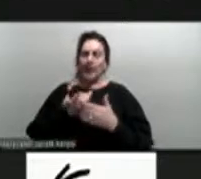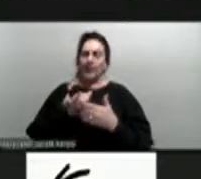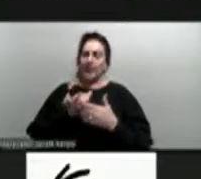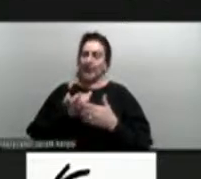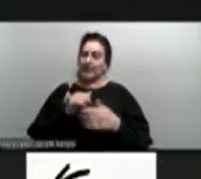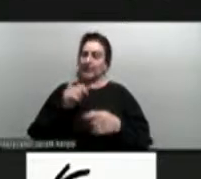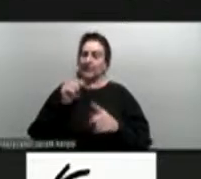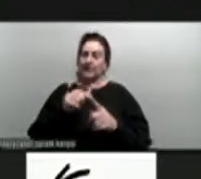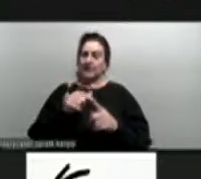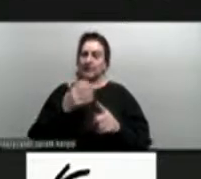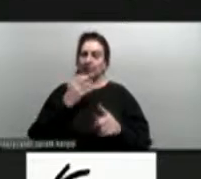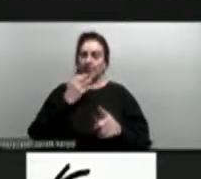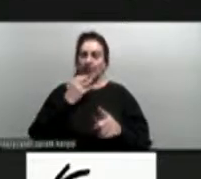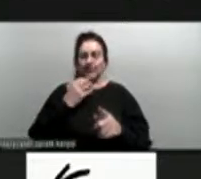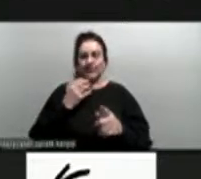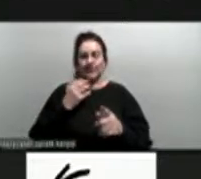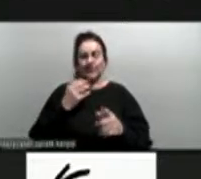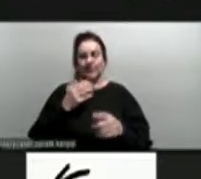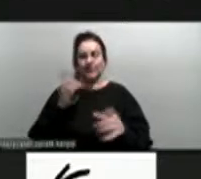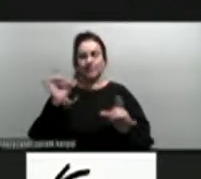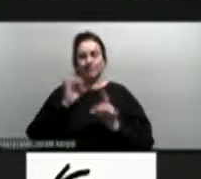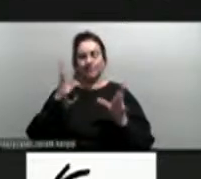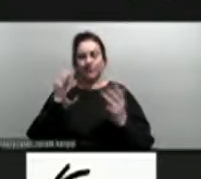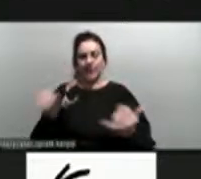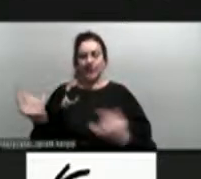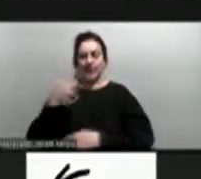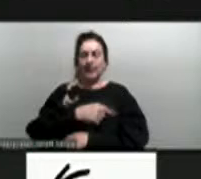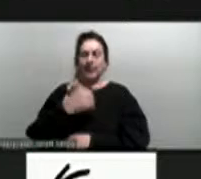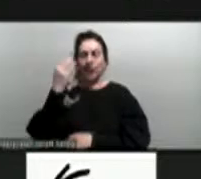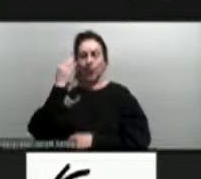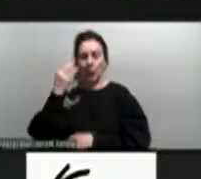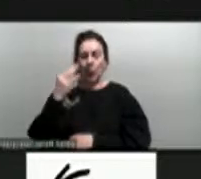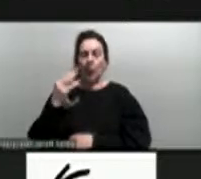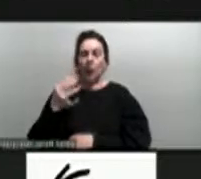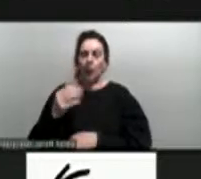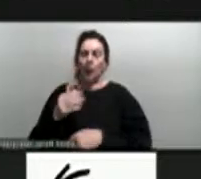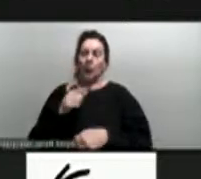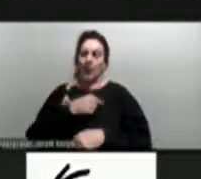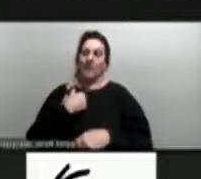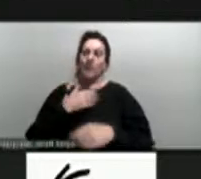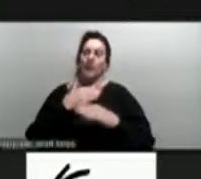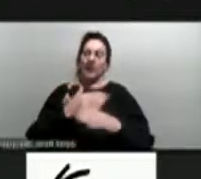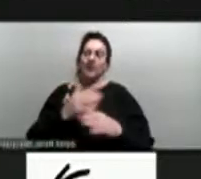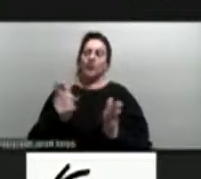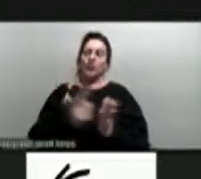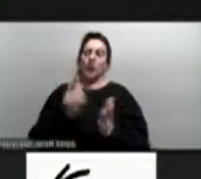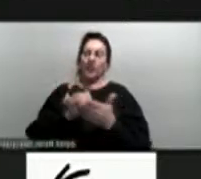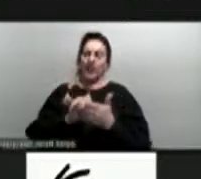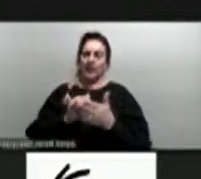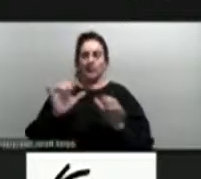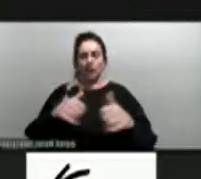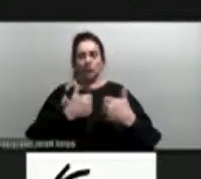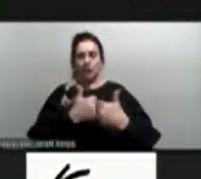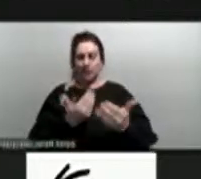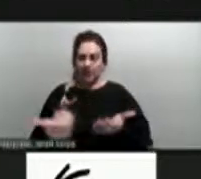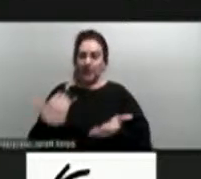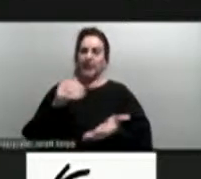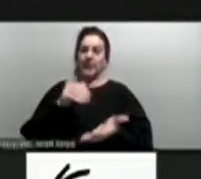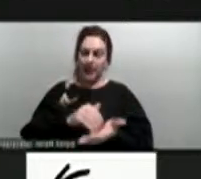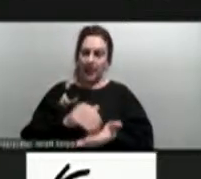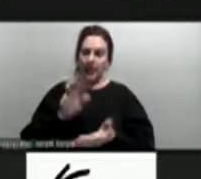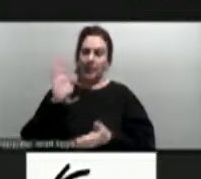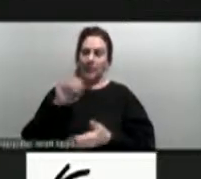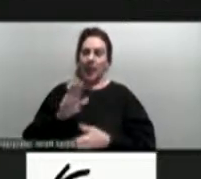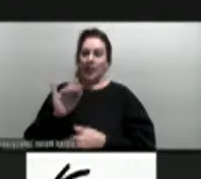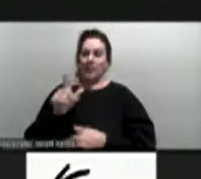plastic polluters nowadays. I know that the state has preemption law that is now being challenged once more by a bill on the